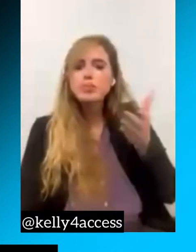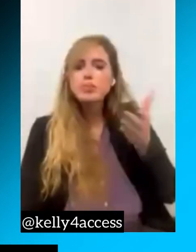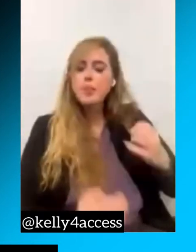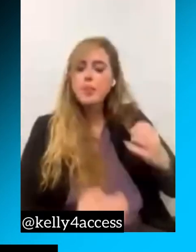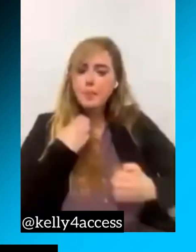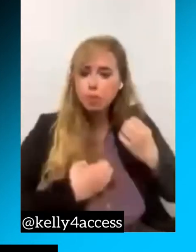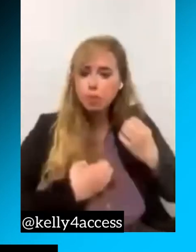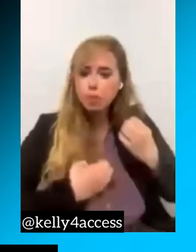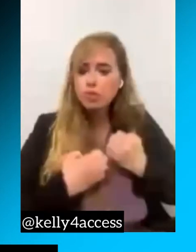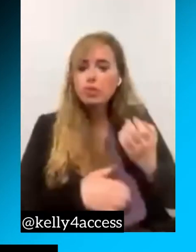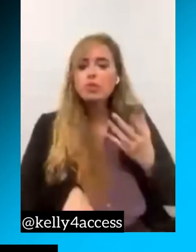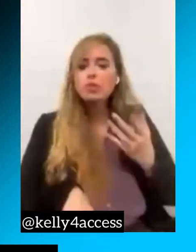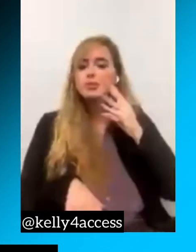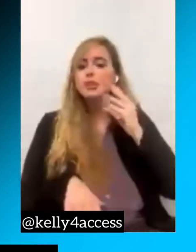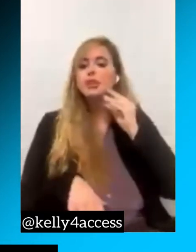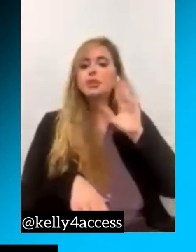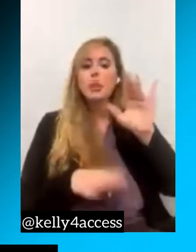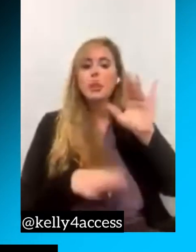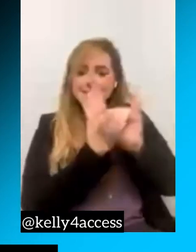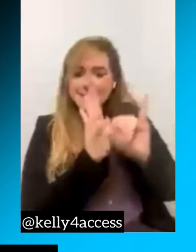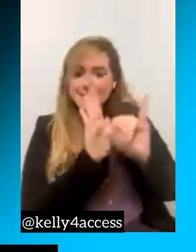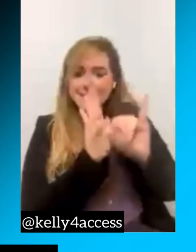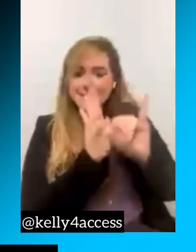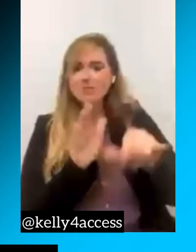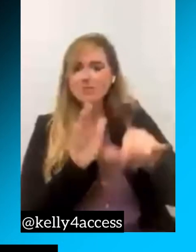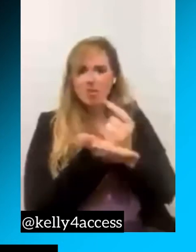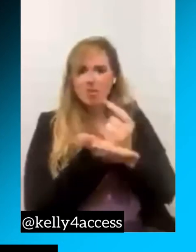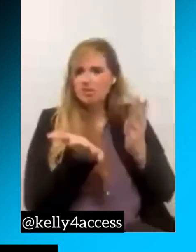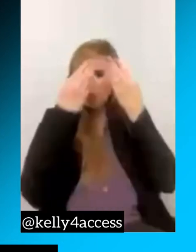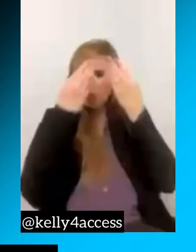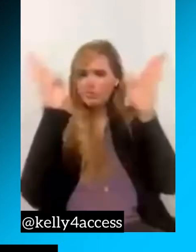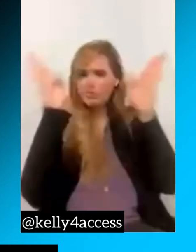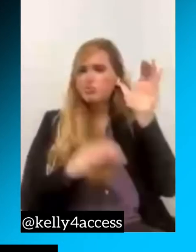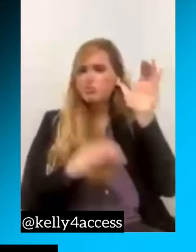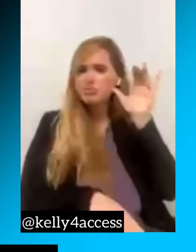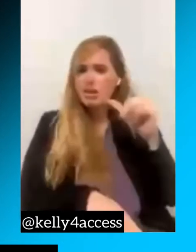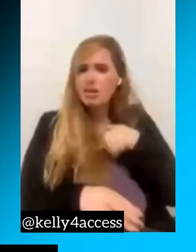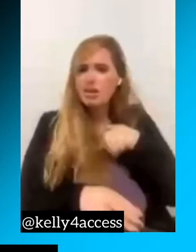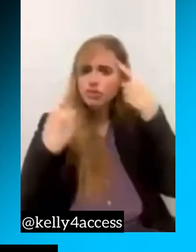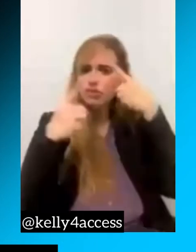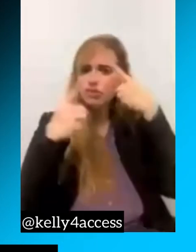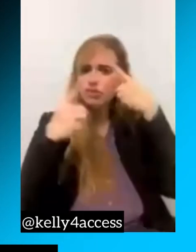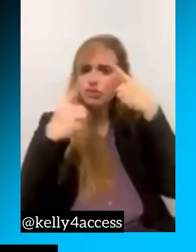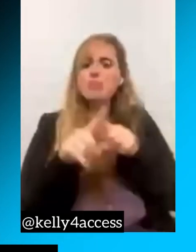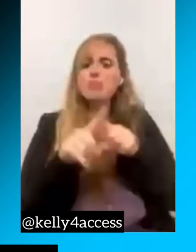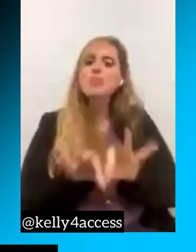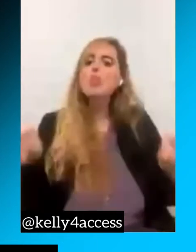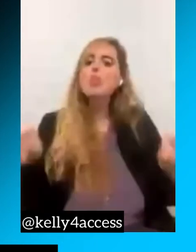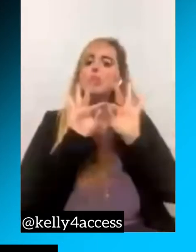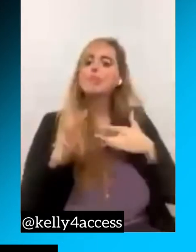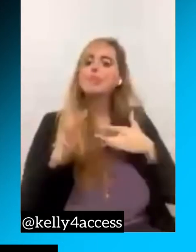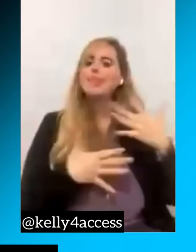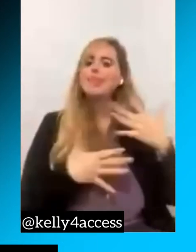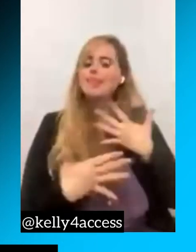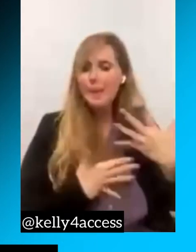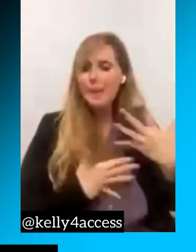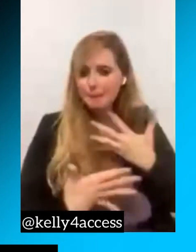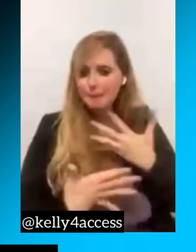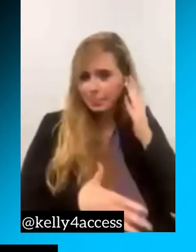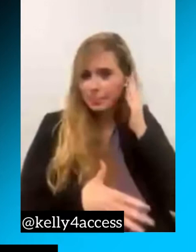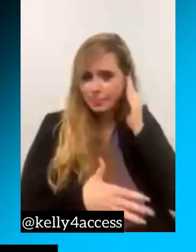identity, anything. So I definitely agree with that. That you have to feel that vibe, that vibe that you're feeling.